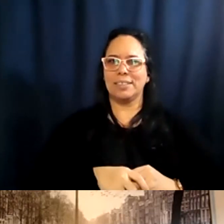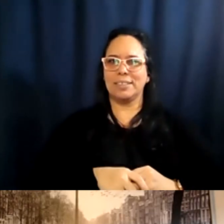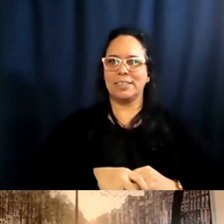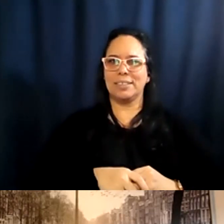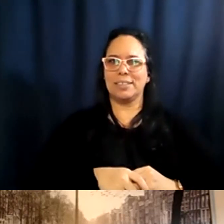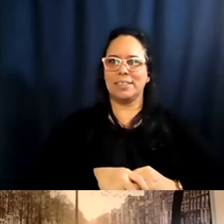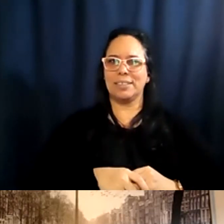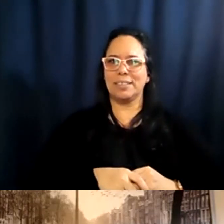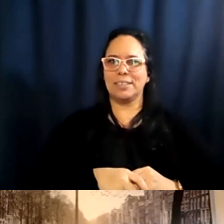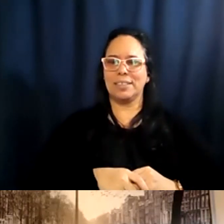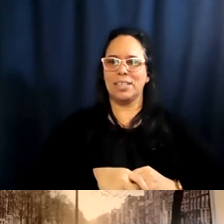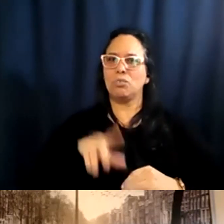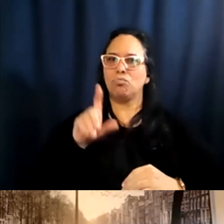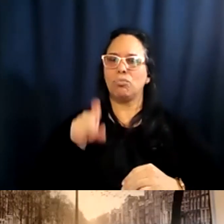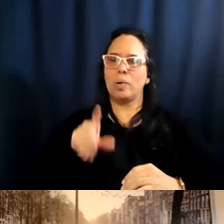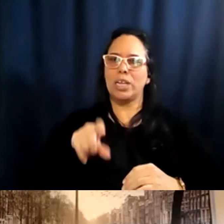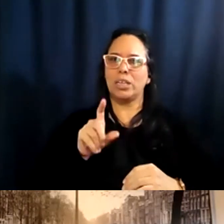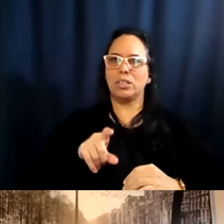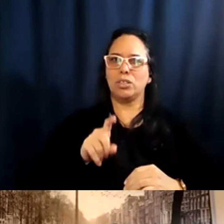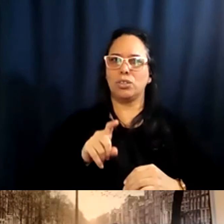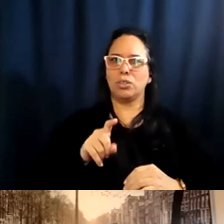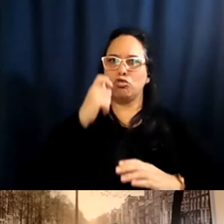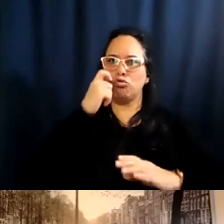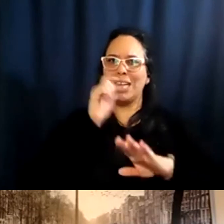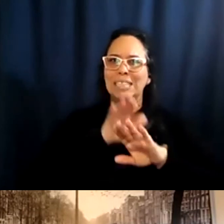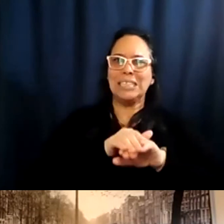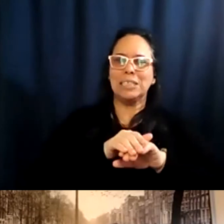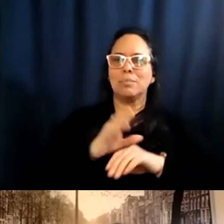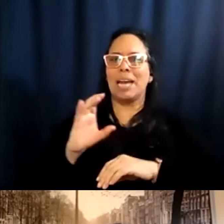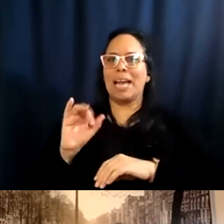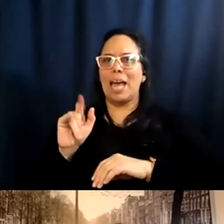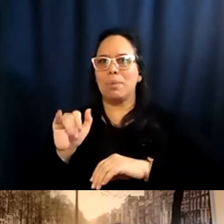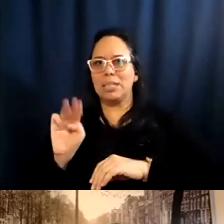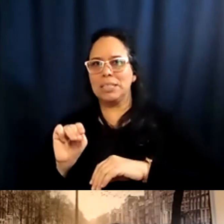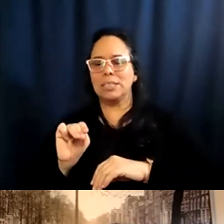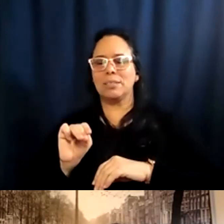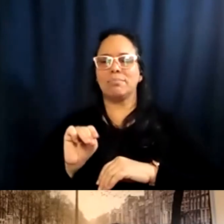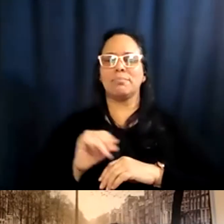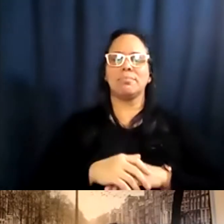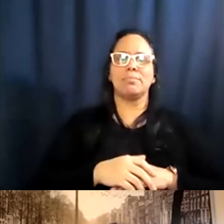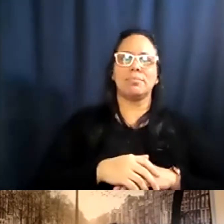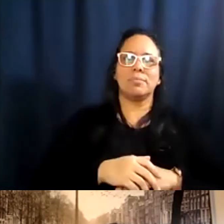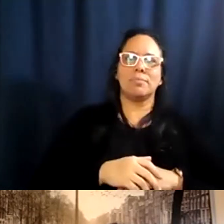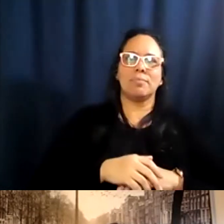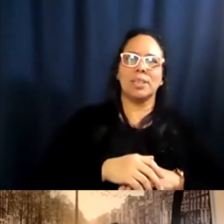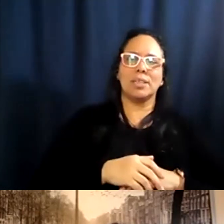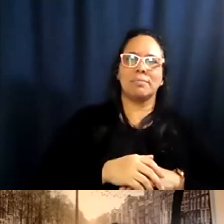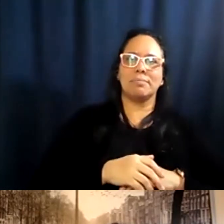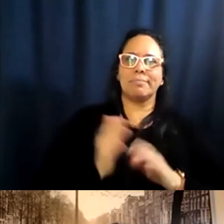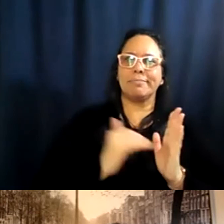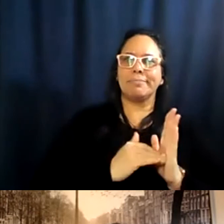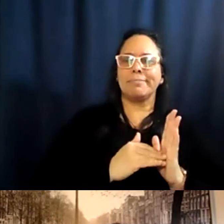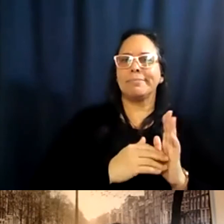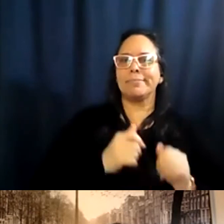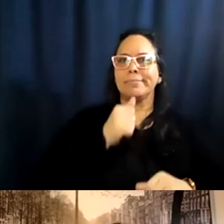more look at like racism and capitalism, sexism, homophobia, and also like think about our personal